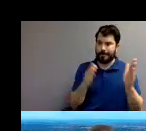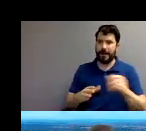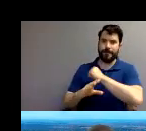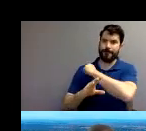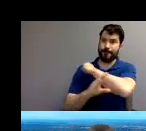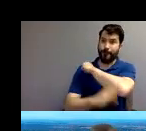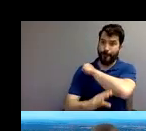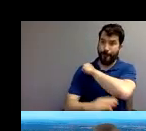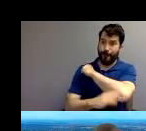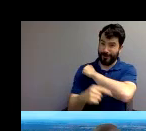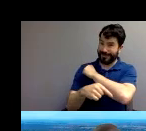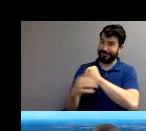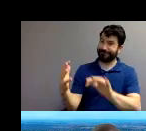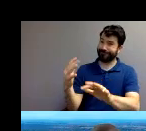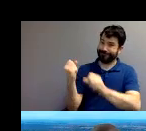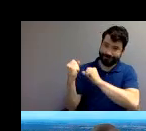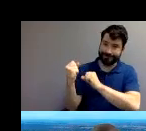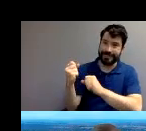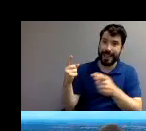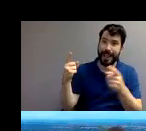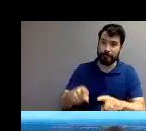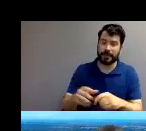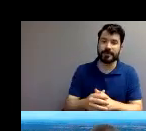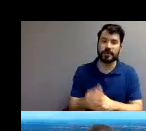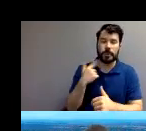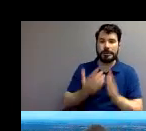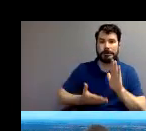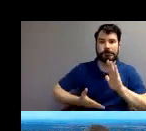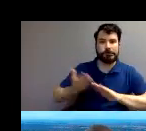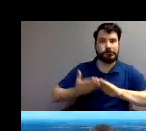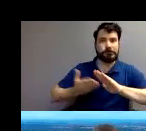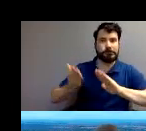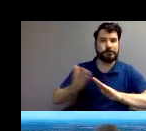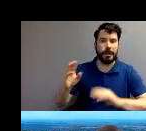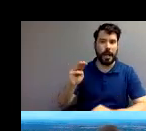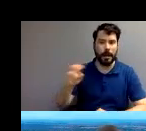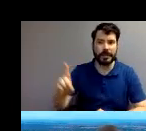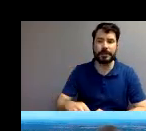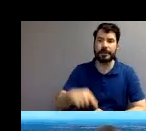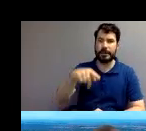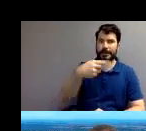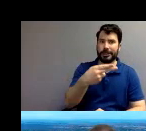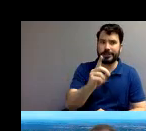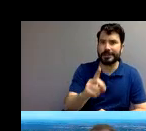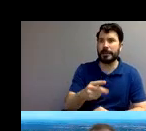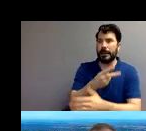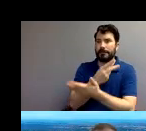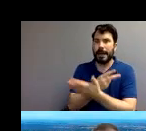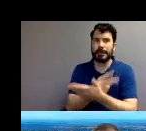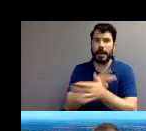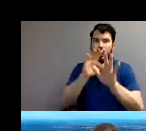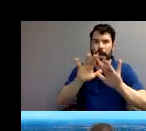than we think, and ramping up activities in our MD programs, our PhD programs, our master's offerings, and we're all following